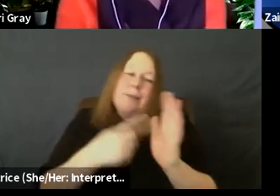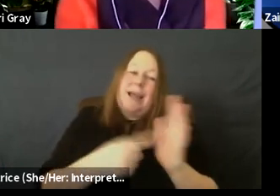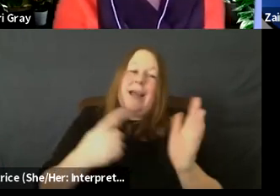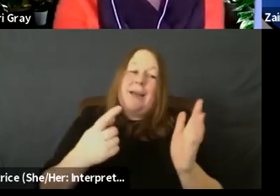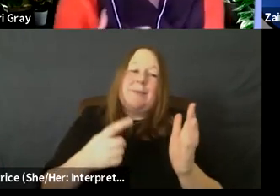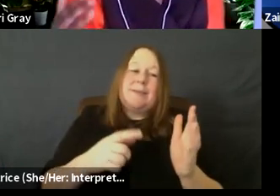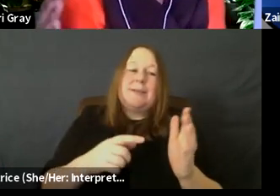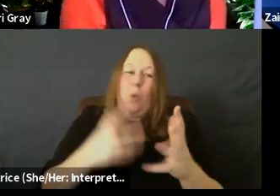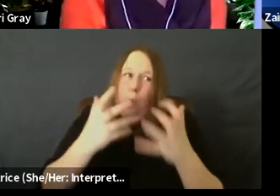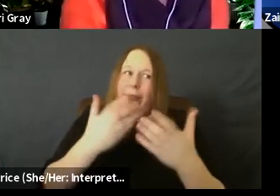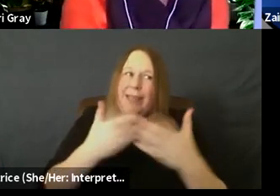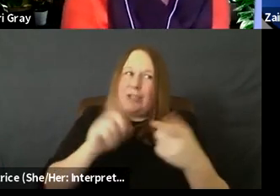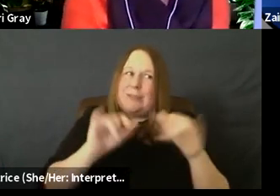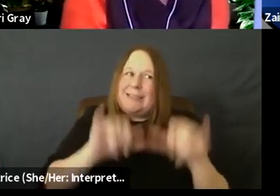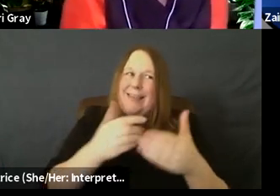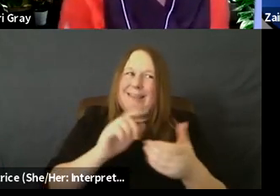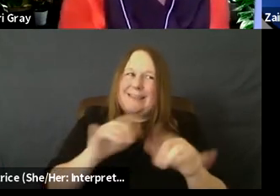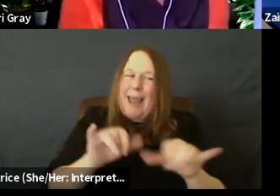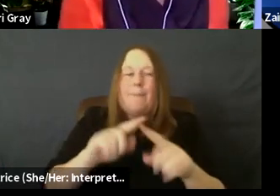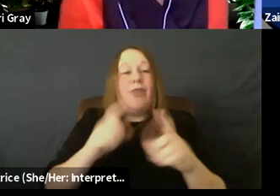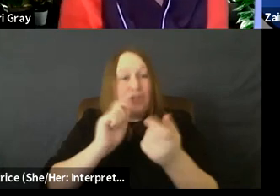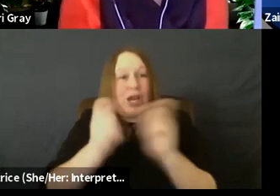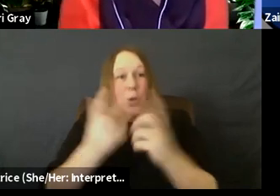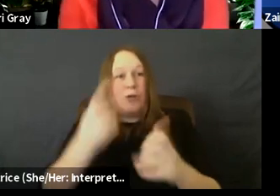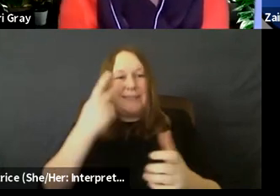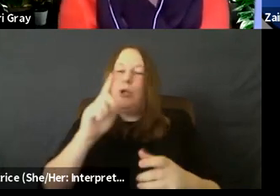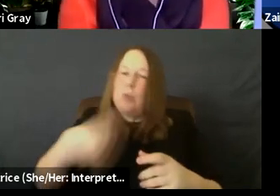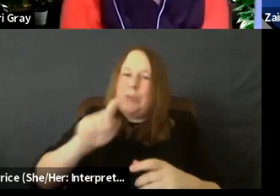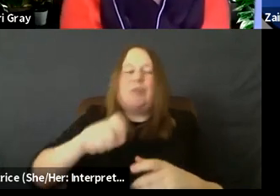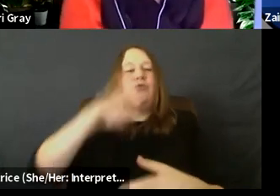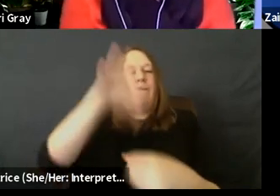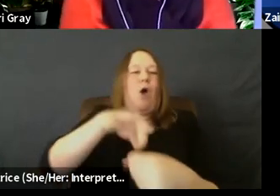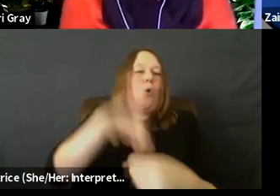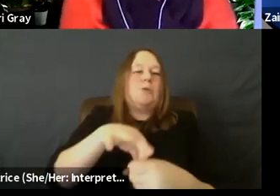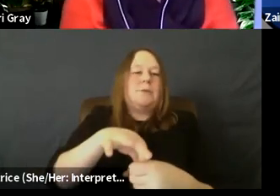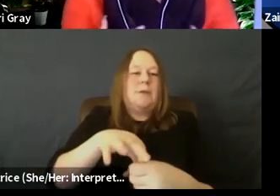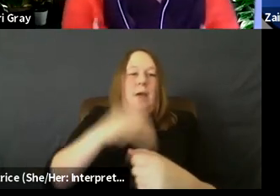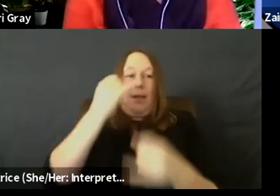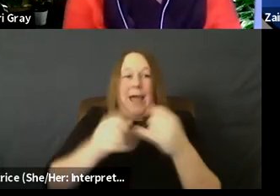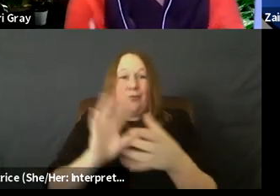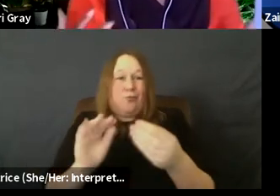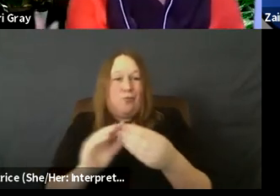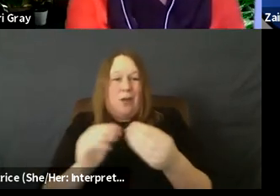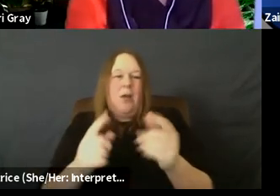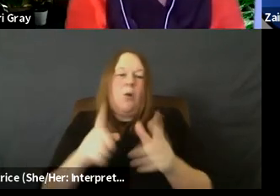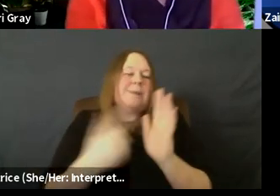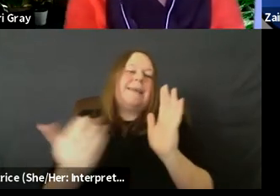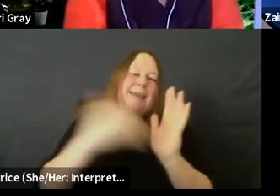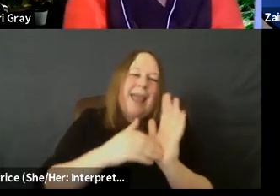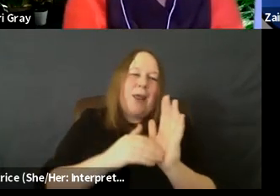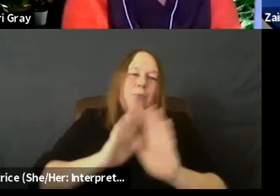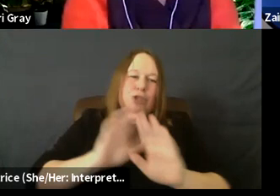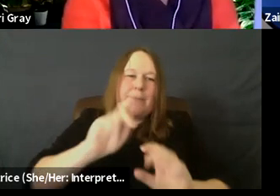things to stay the same, but for the change that we want to see, we need you to be voting. The final thing that I will mention is once again, pushing back